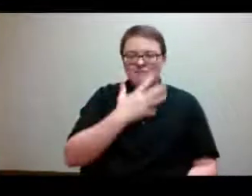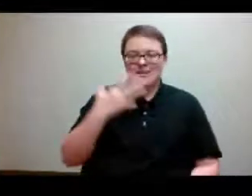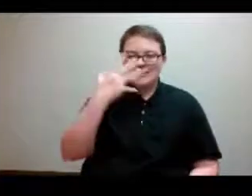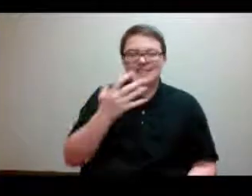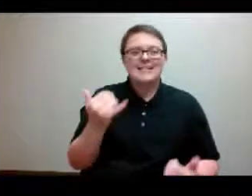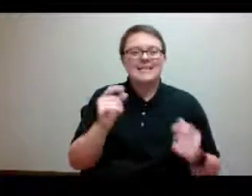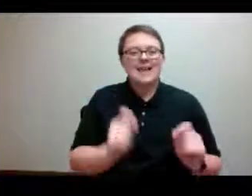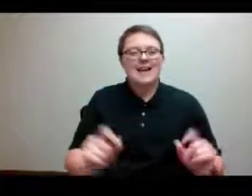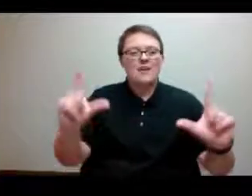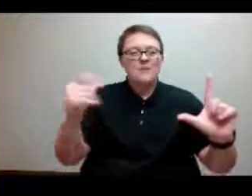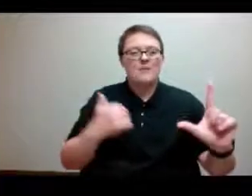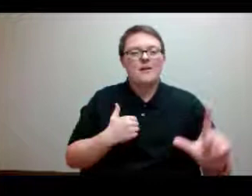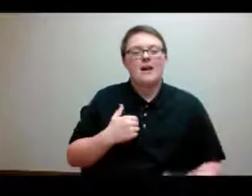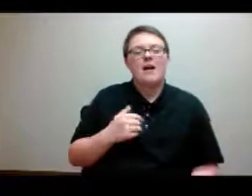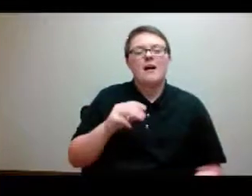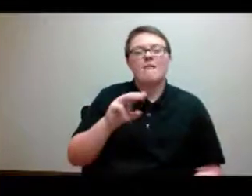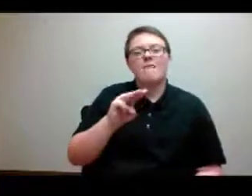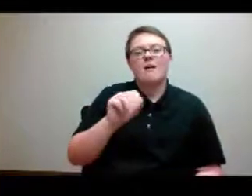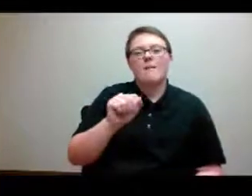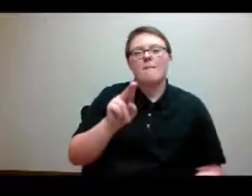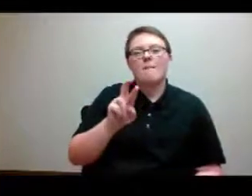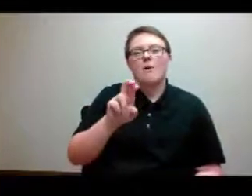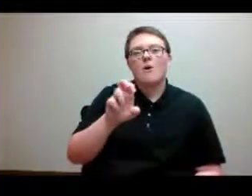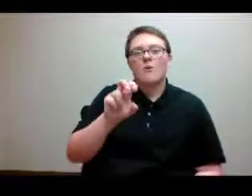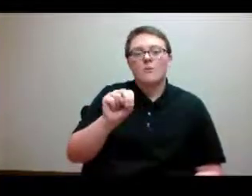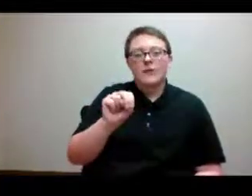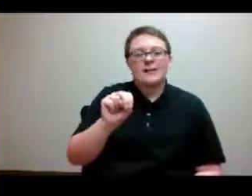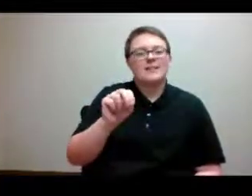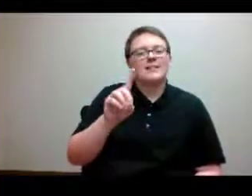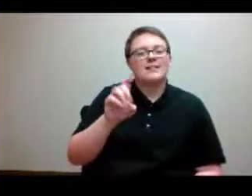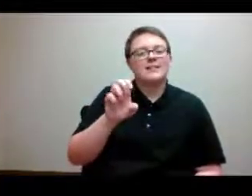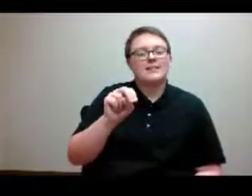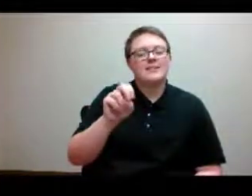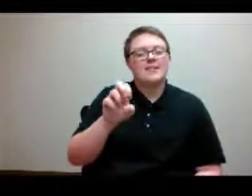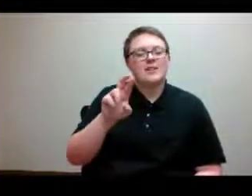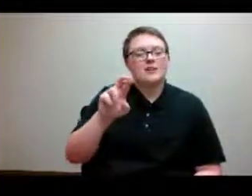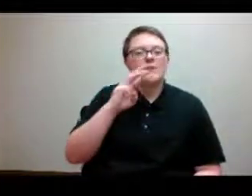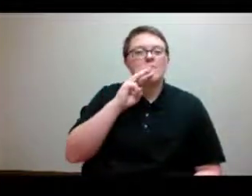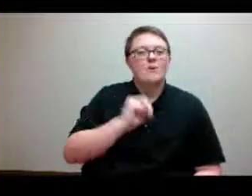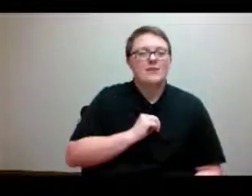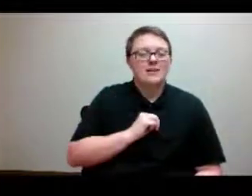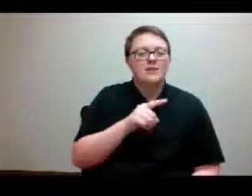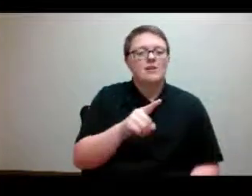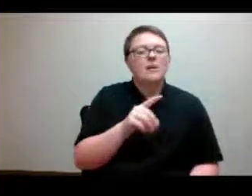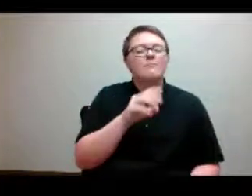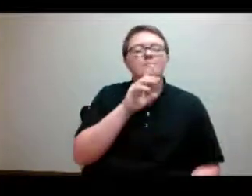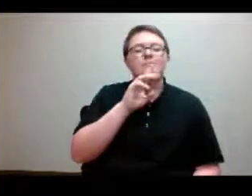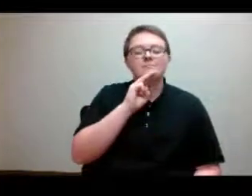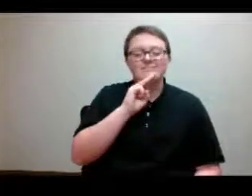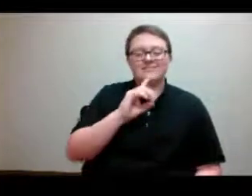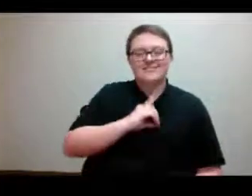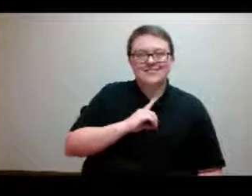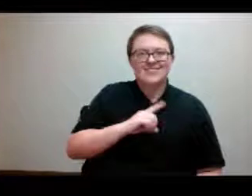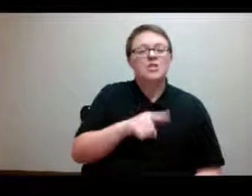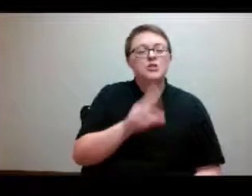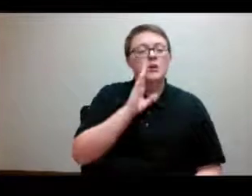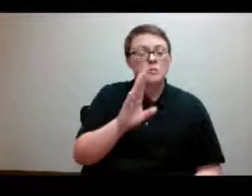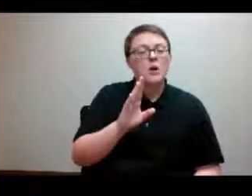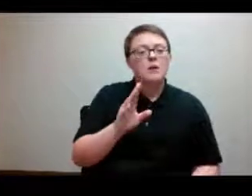have Maureen Denner, who is going to be a sign language instructor, and she's been with us